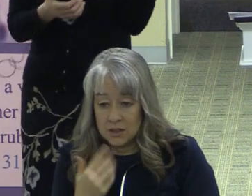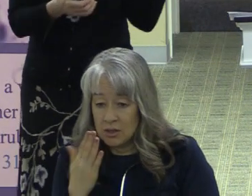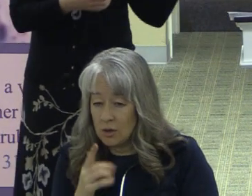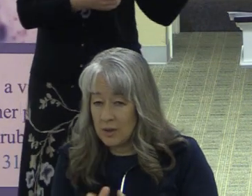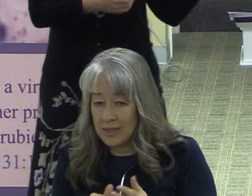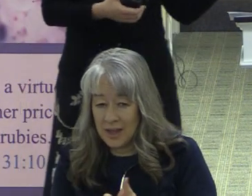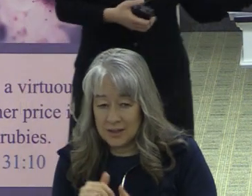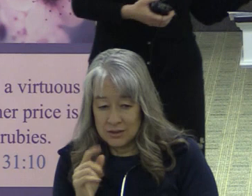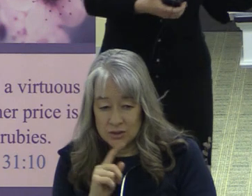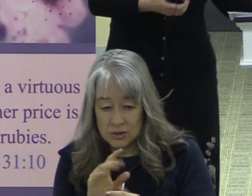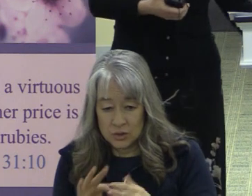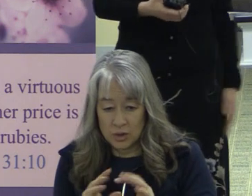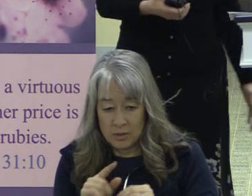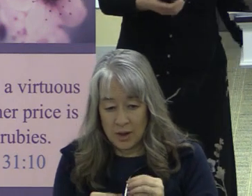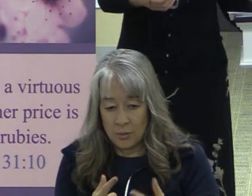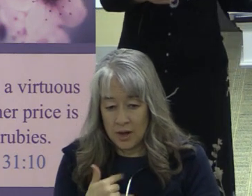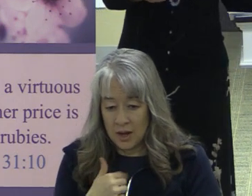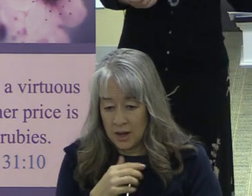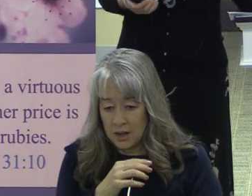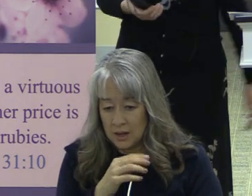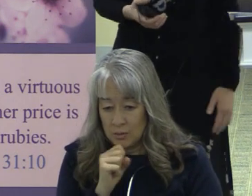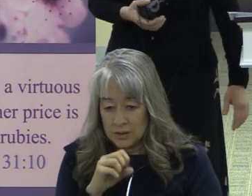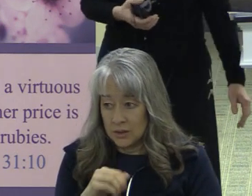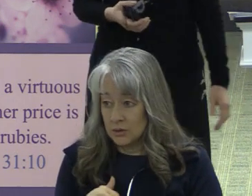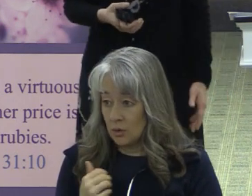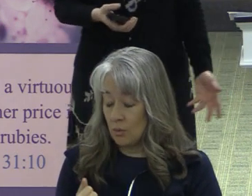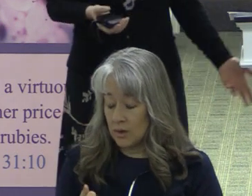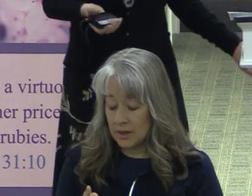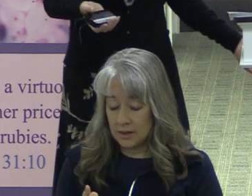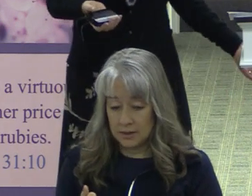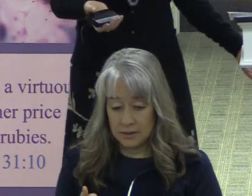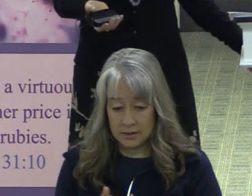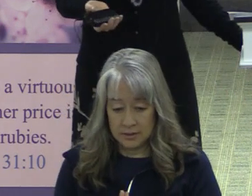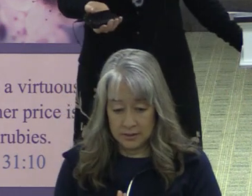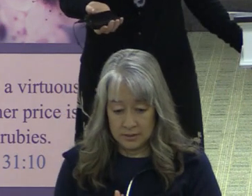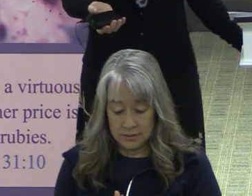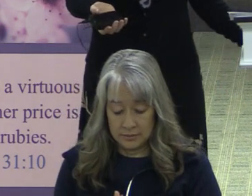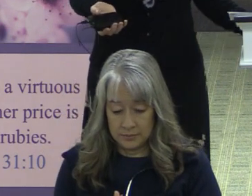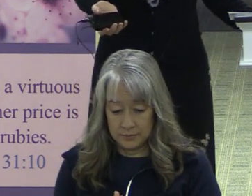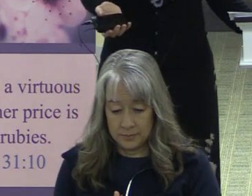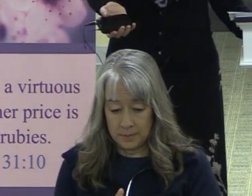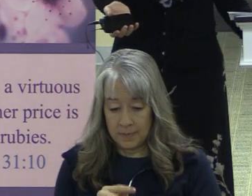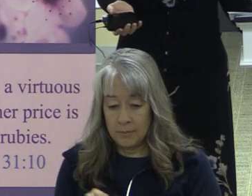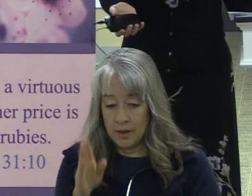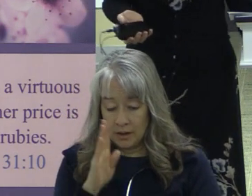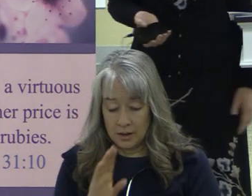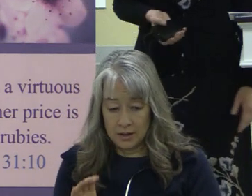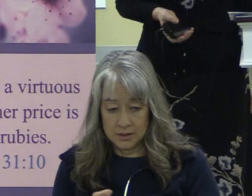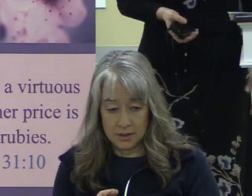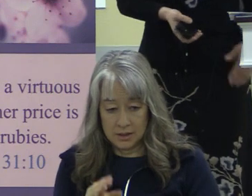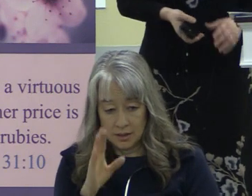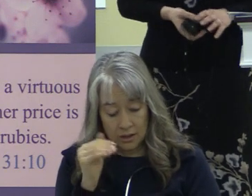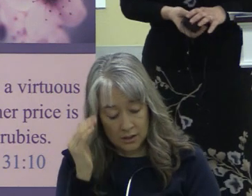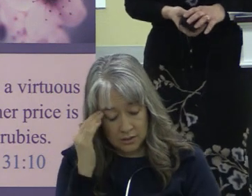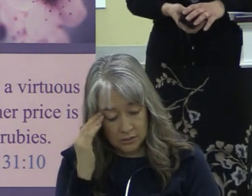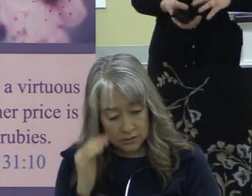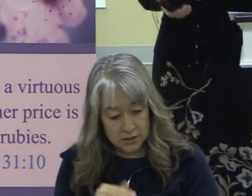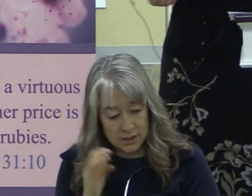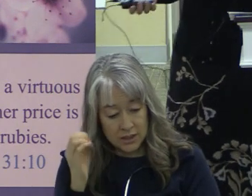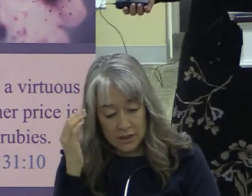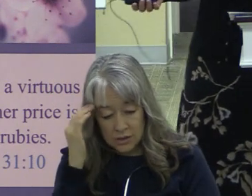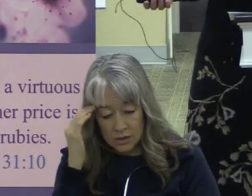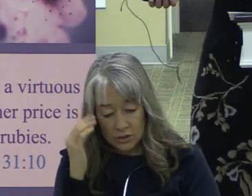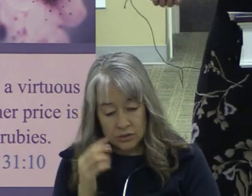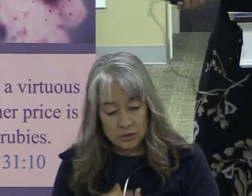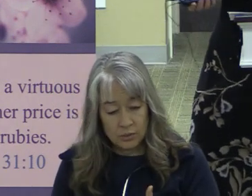know about that story about, you know, when I was out soul winning. But God did, and God knows, and He knows